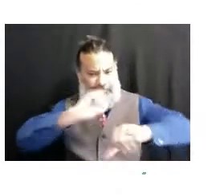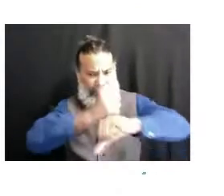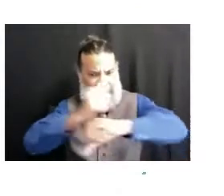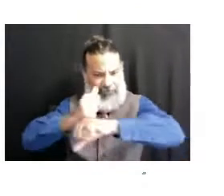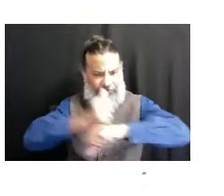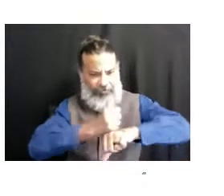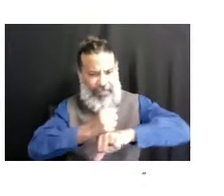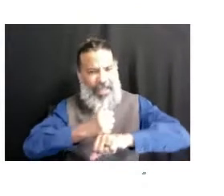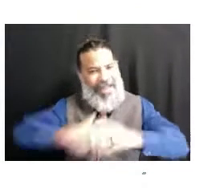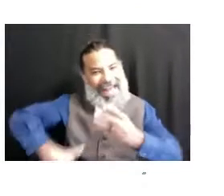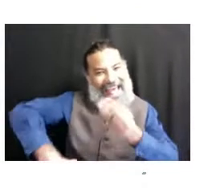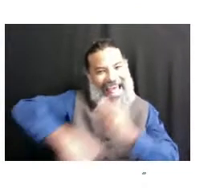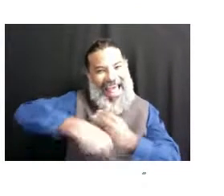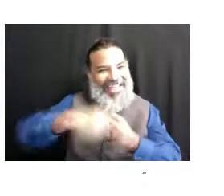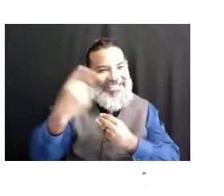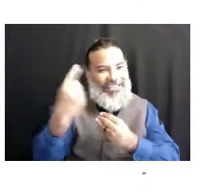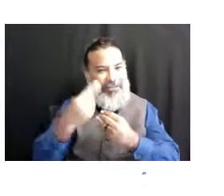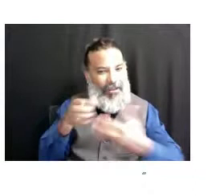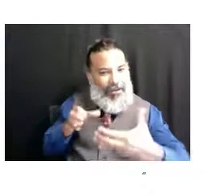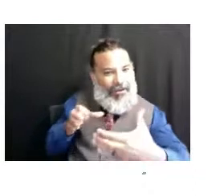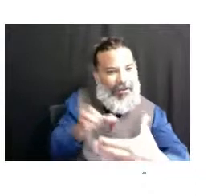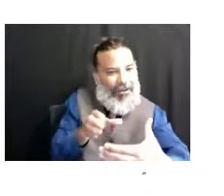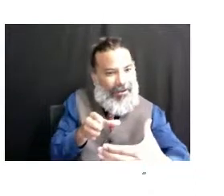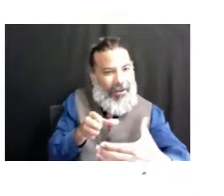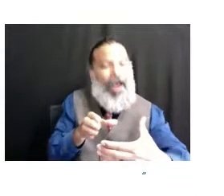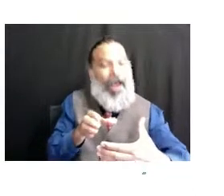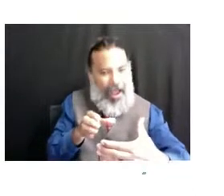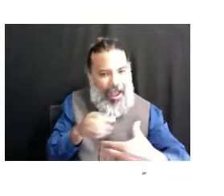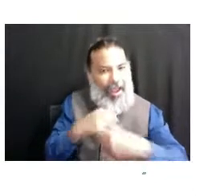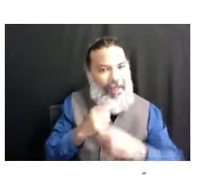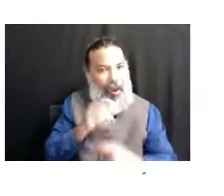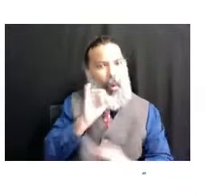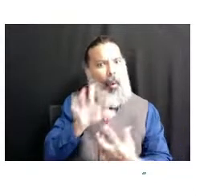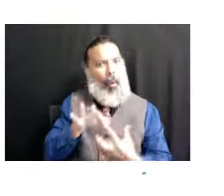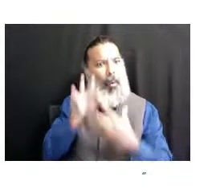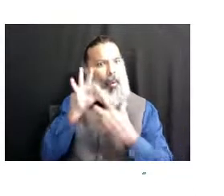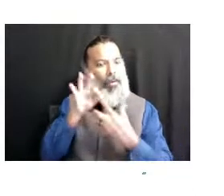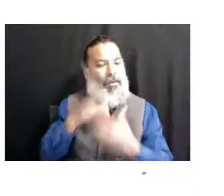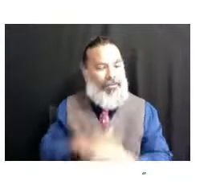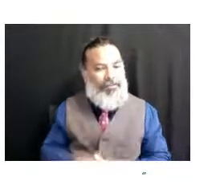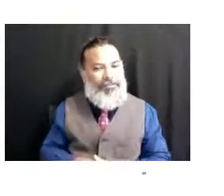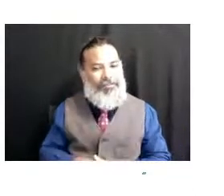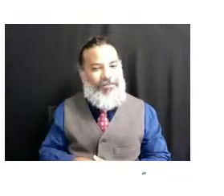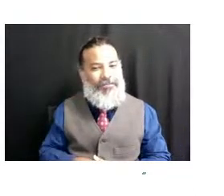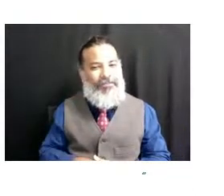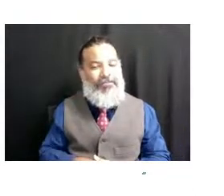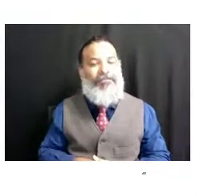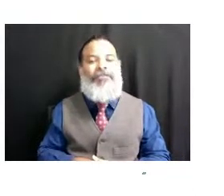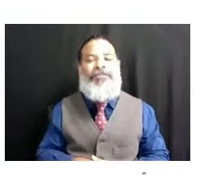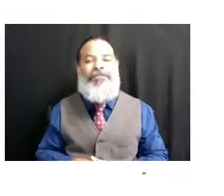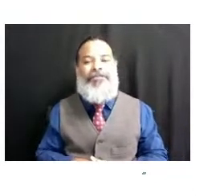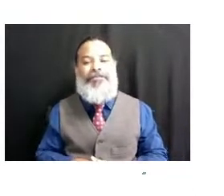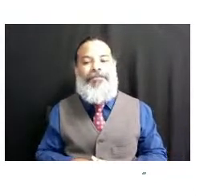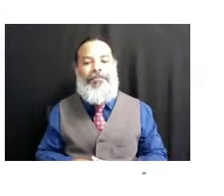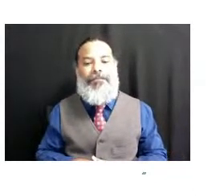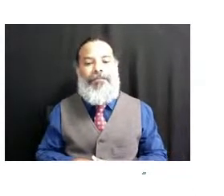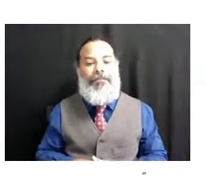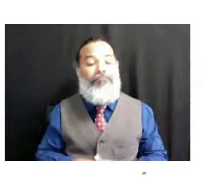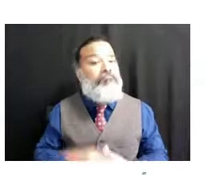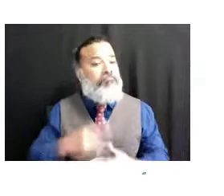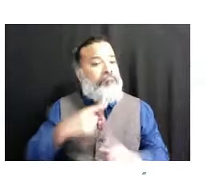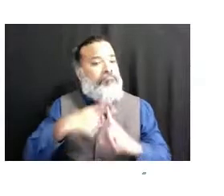yet add a feature to them that makes them exceptional. Despite the fact that he has